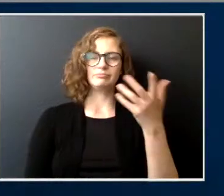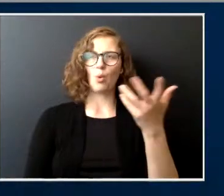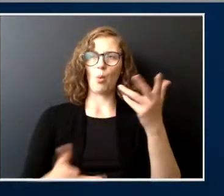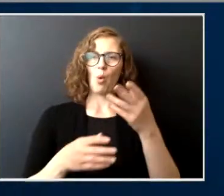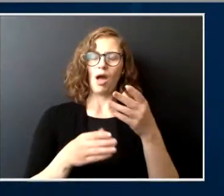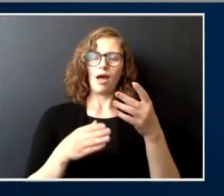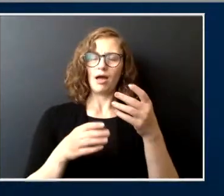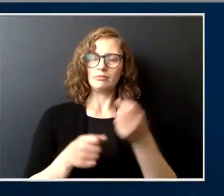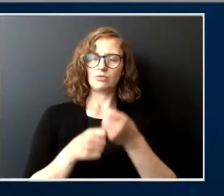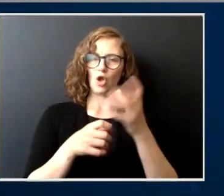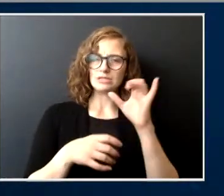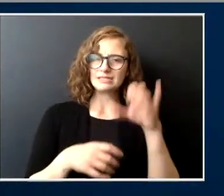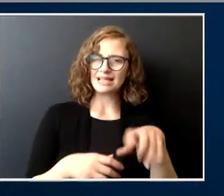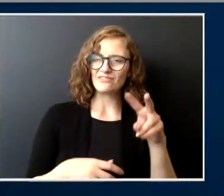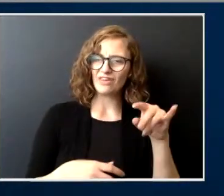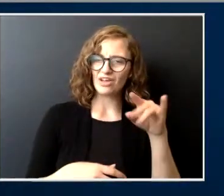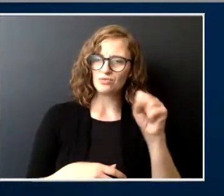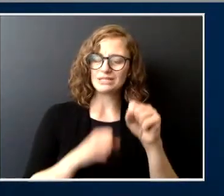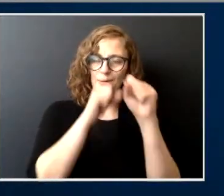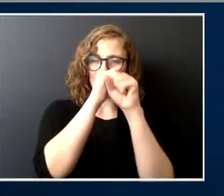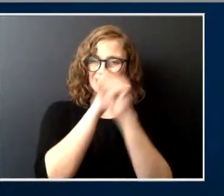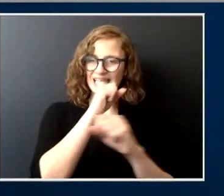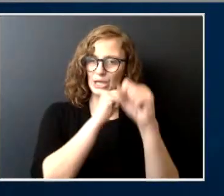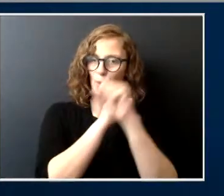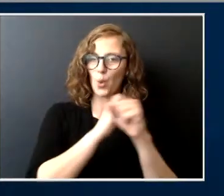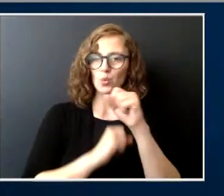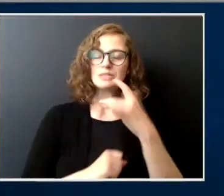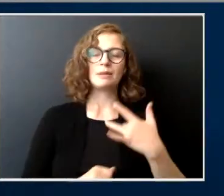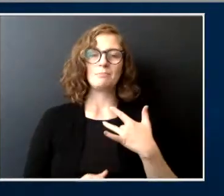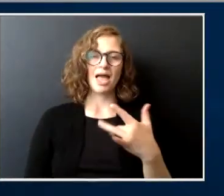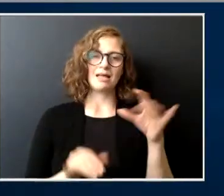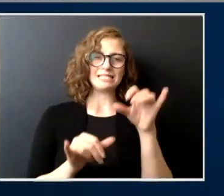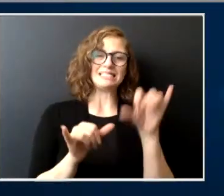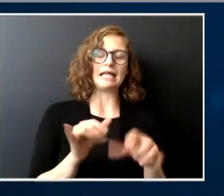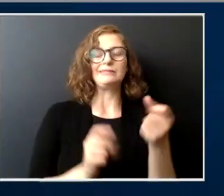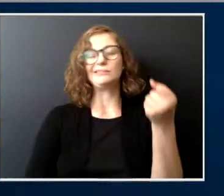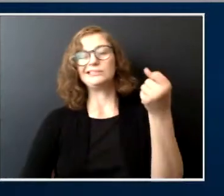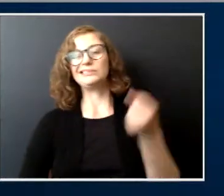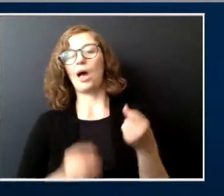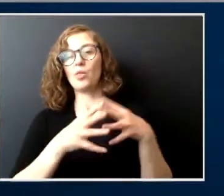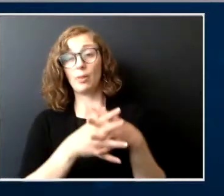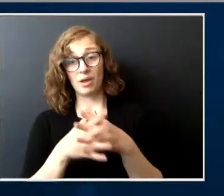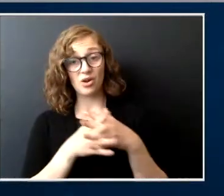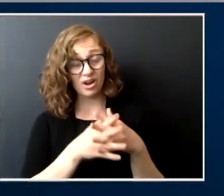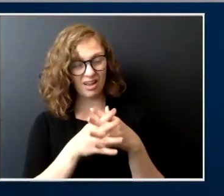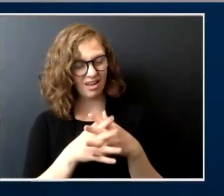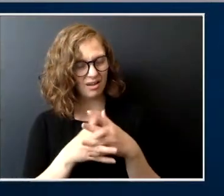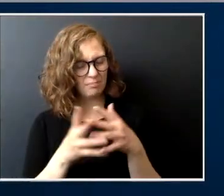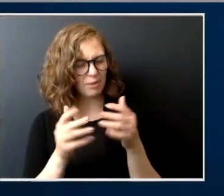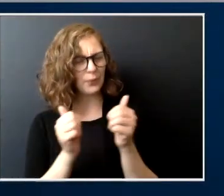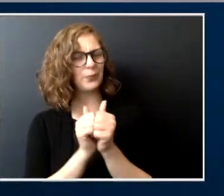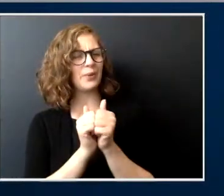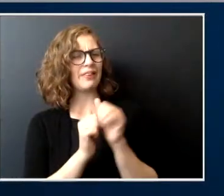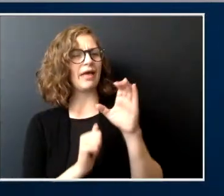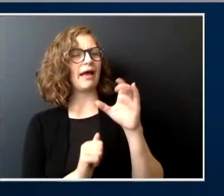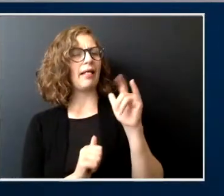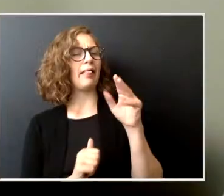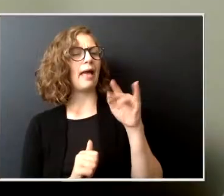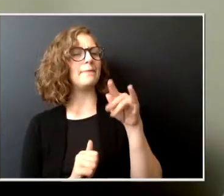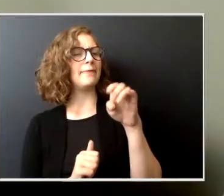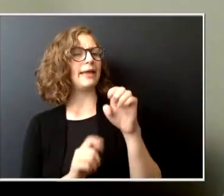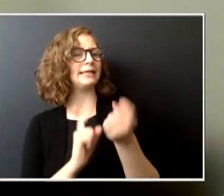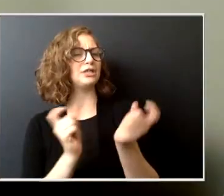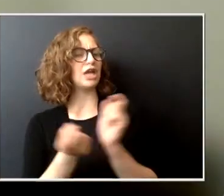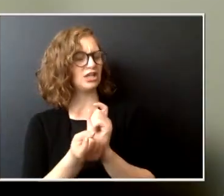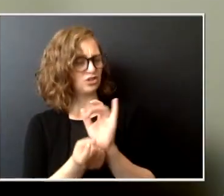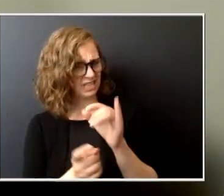South America. That's changing with climate change. Hawk, talk to us about it. Yeah, I think it's really important